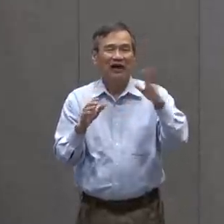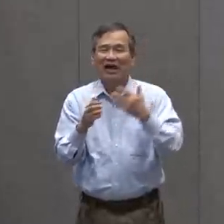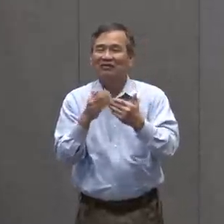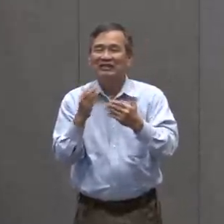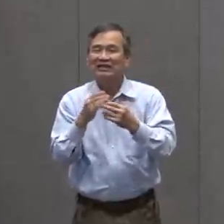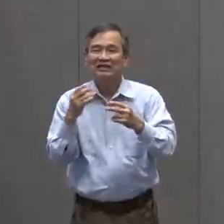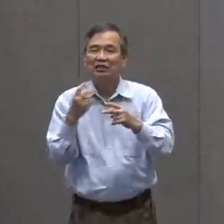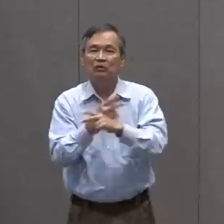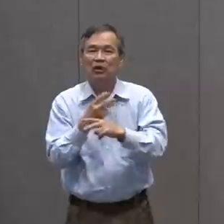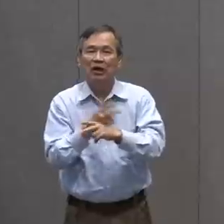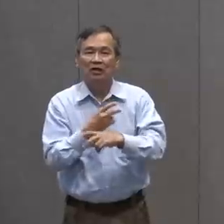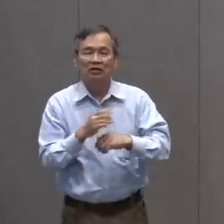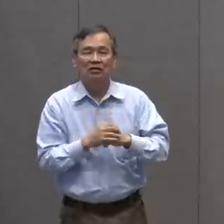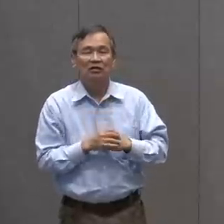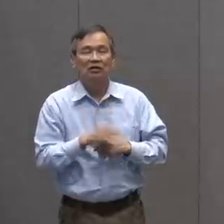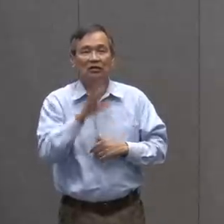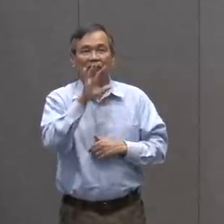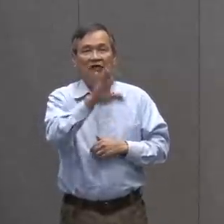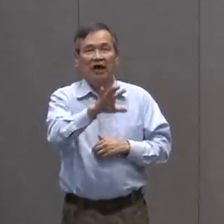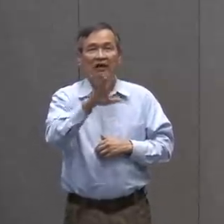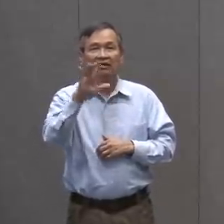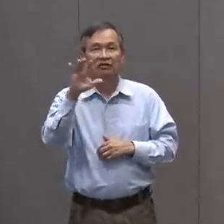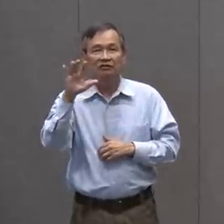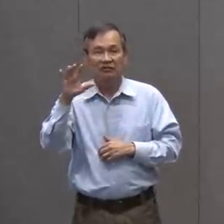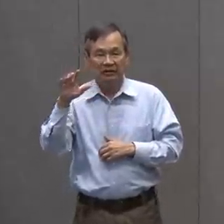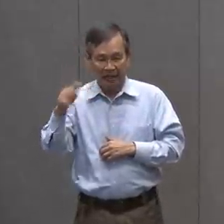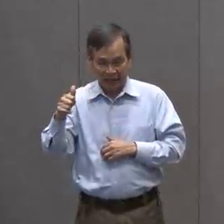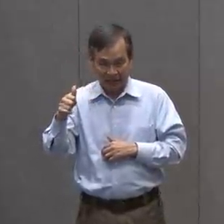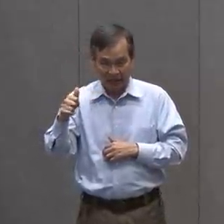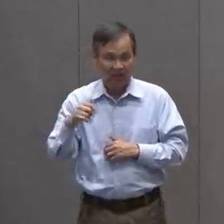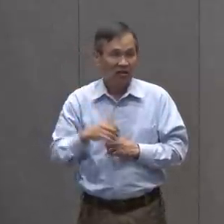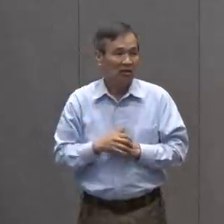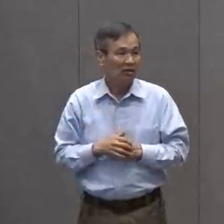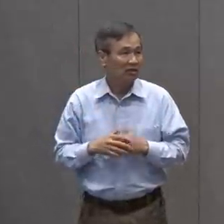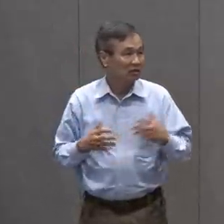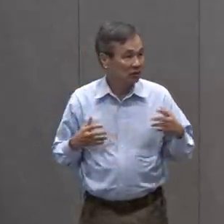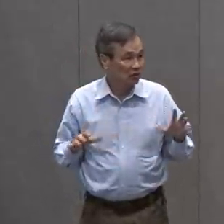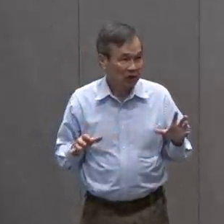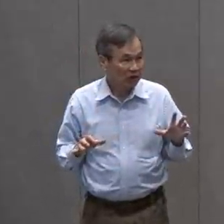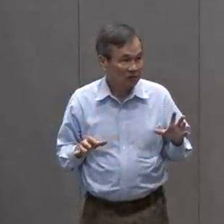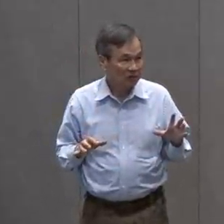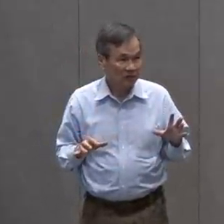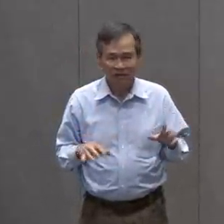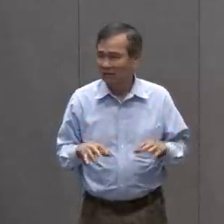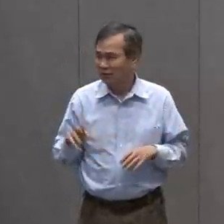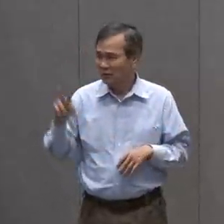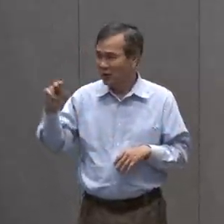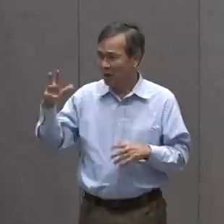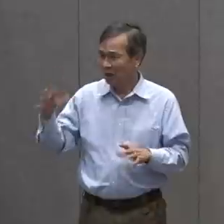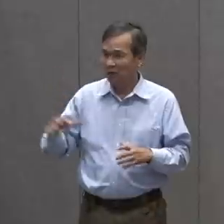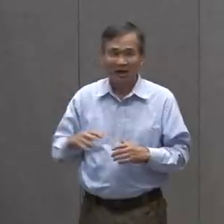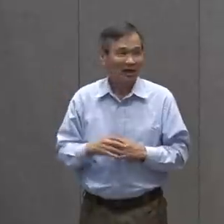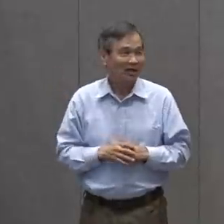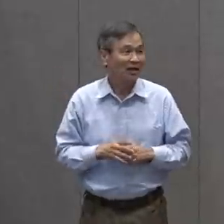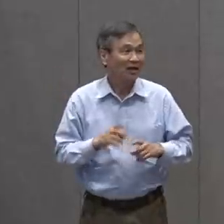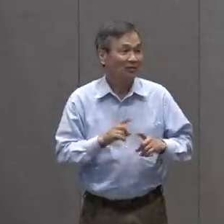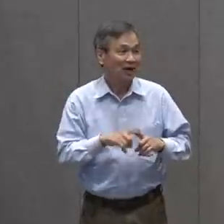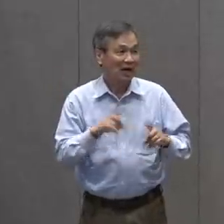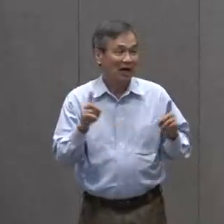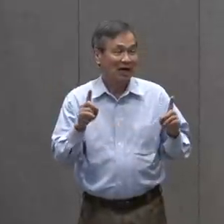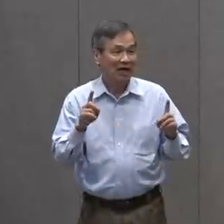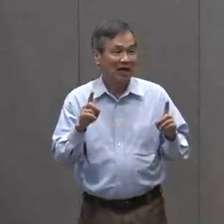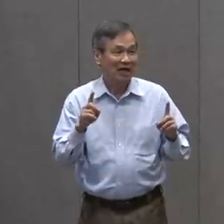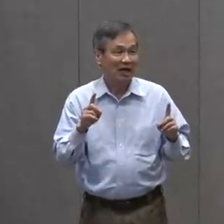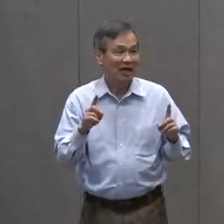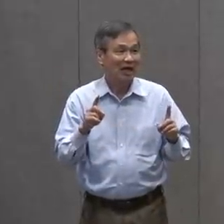really quick and do a skip count. So if I did 5, no. 10, you don't want me to go there? No. Oh, but I just